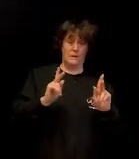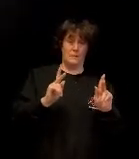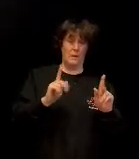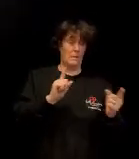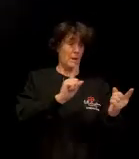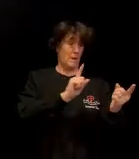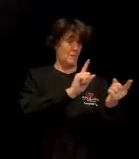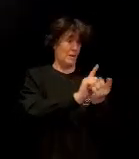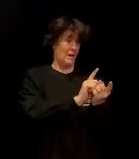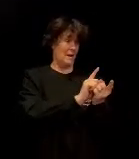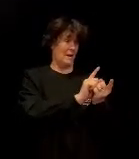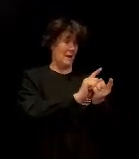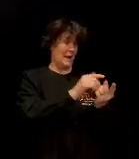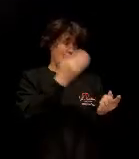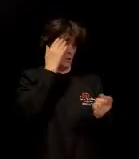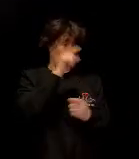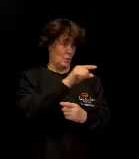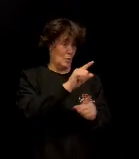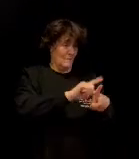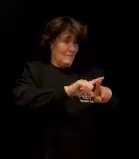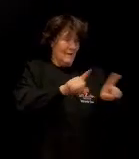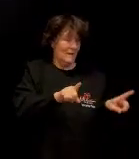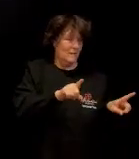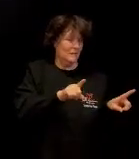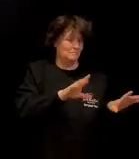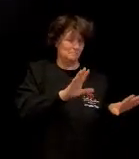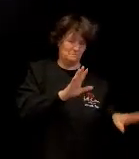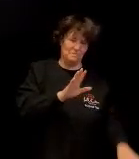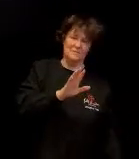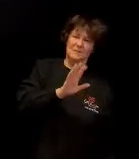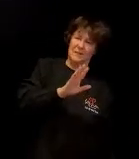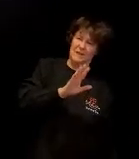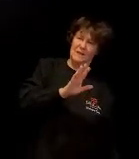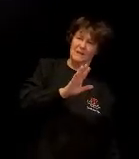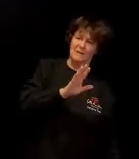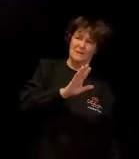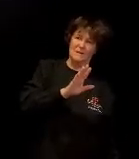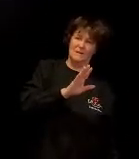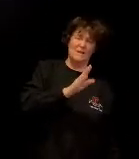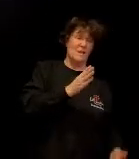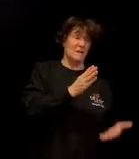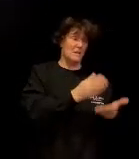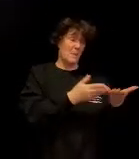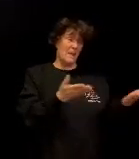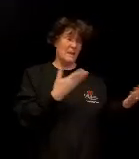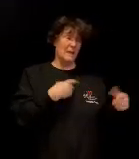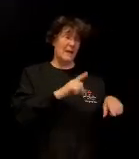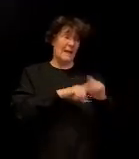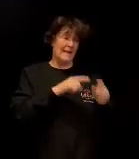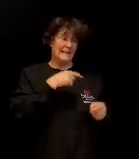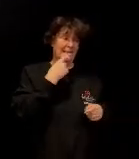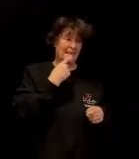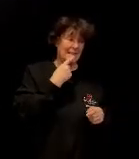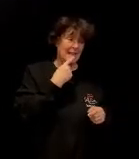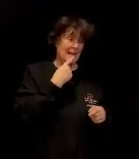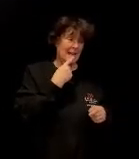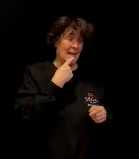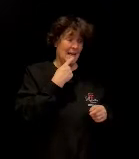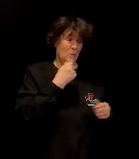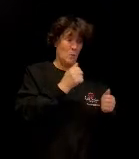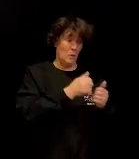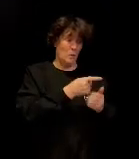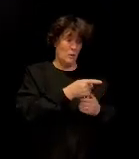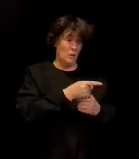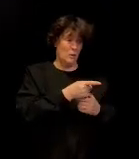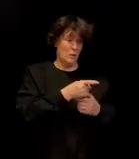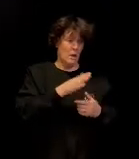"Hey, I know you're different, and I know there's certain things I'm not allowed to say around you. And I want to know what